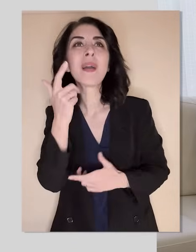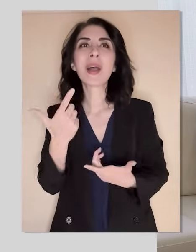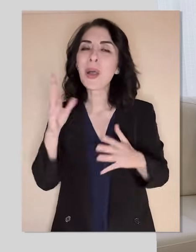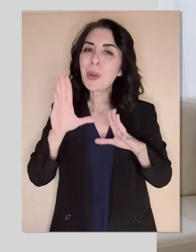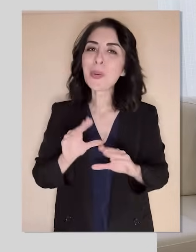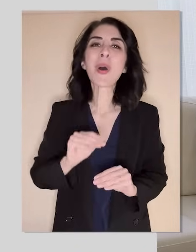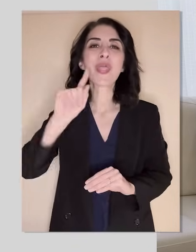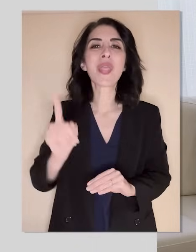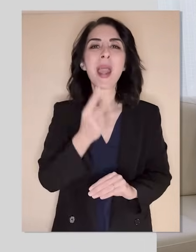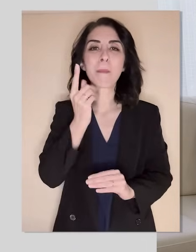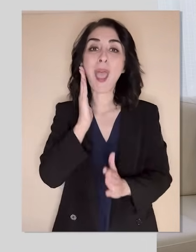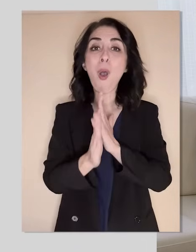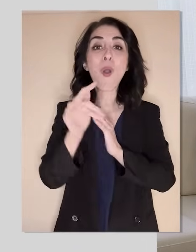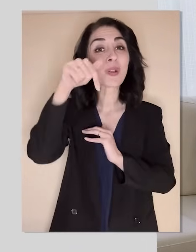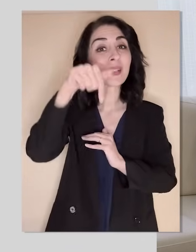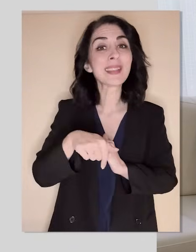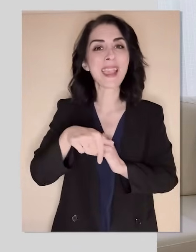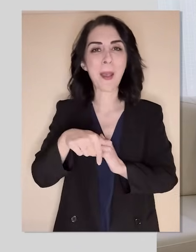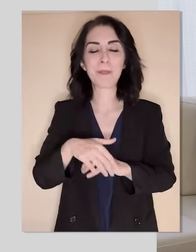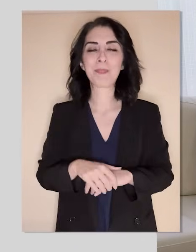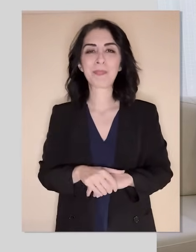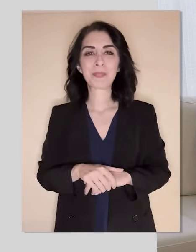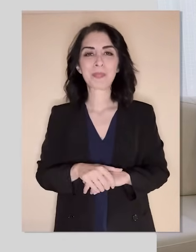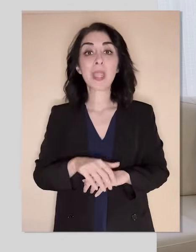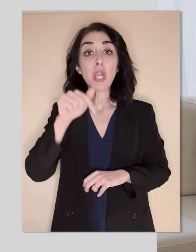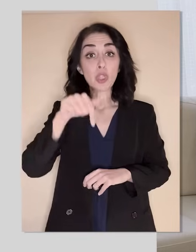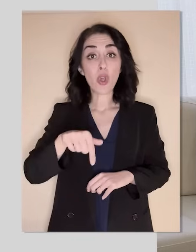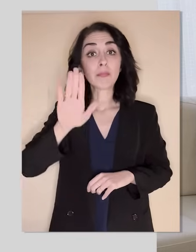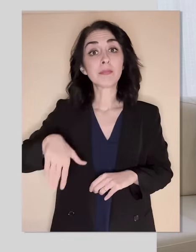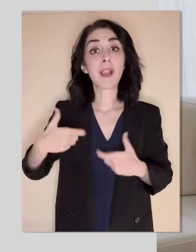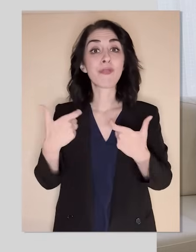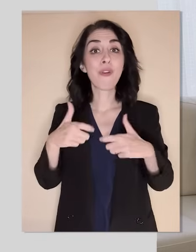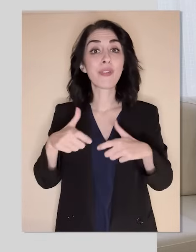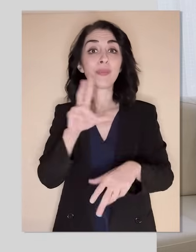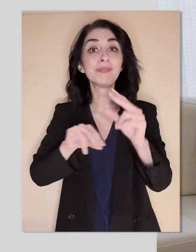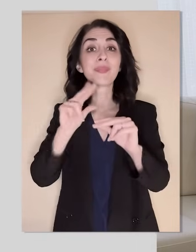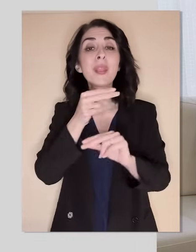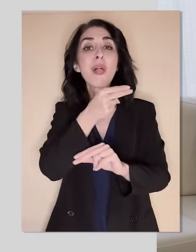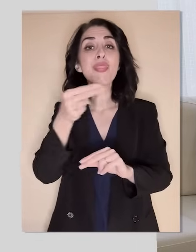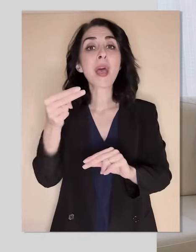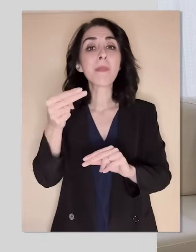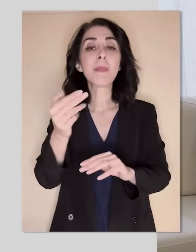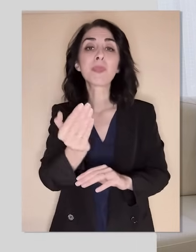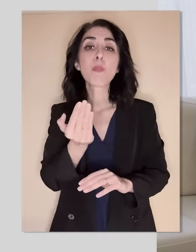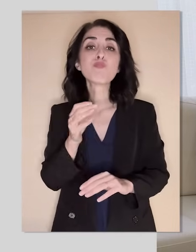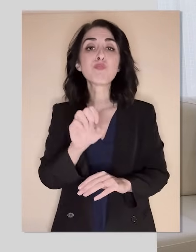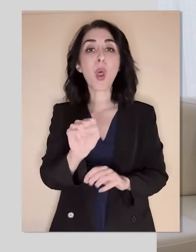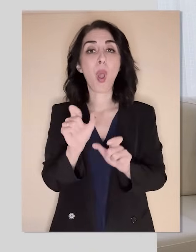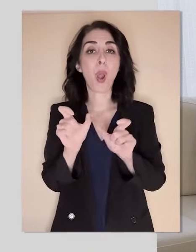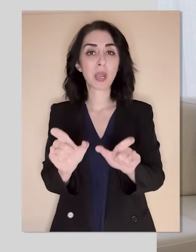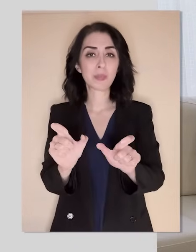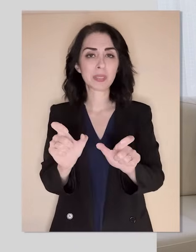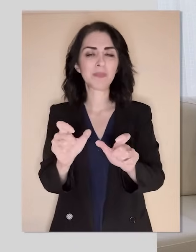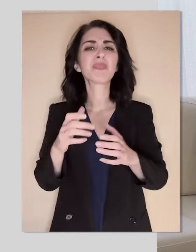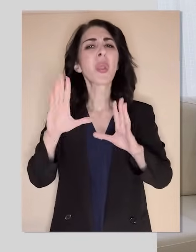discuss migraine prevention. So, we don't need to discuss about the old school anti-epileptics, anticonvulsants, antidepressants, but I